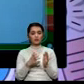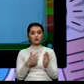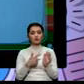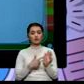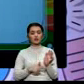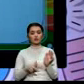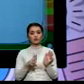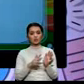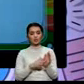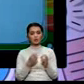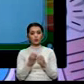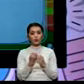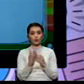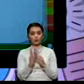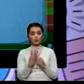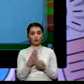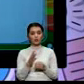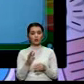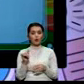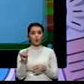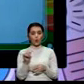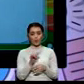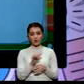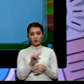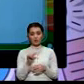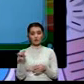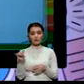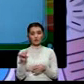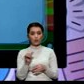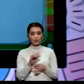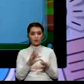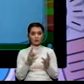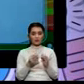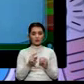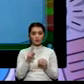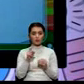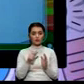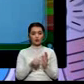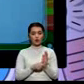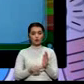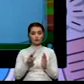11578 ni 14 ga ko'paytiramiz. Ushbu sonlar ko'paytmasi esa